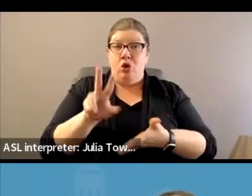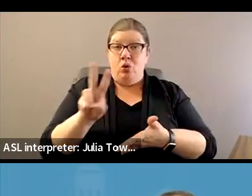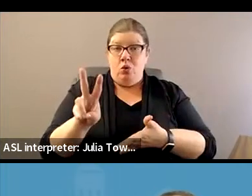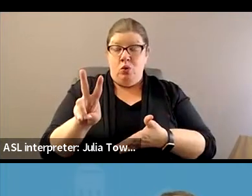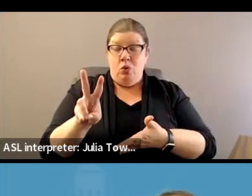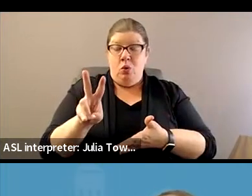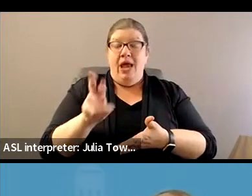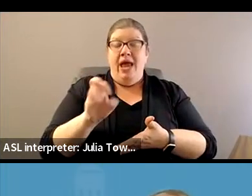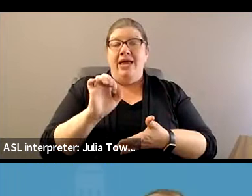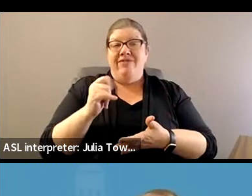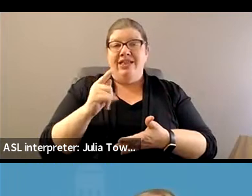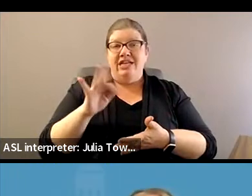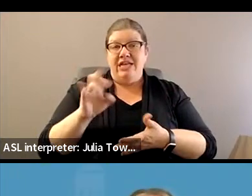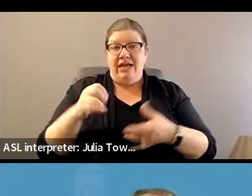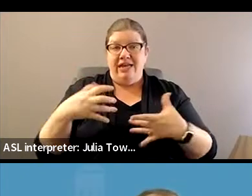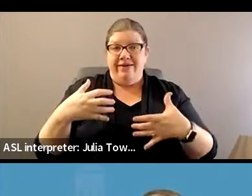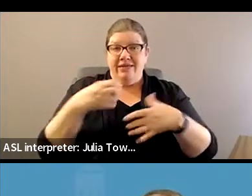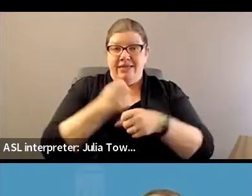executive summary.